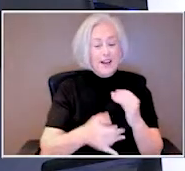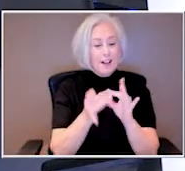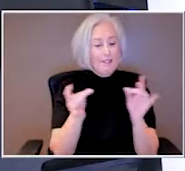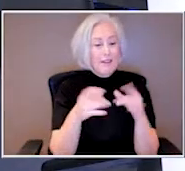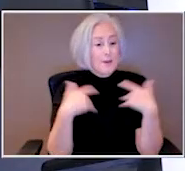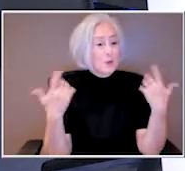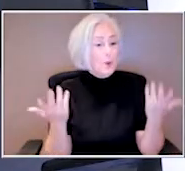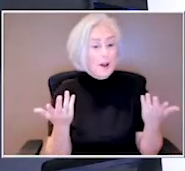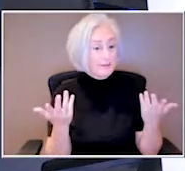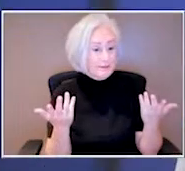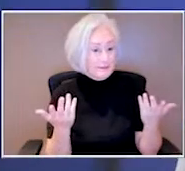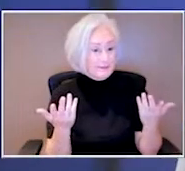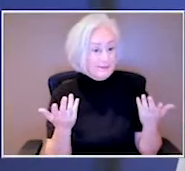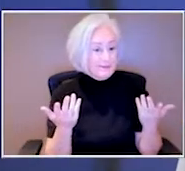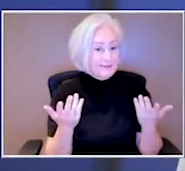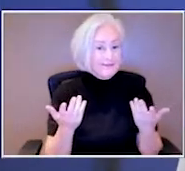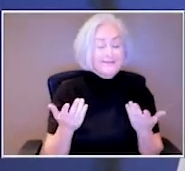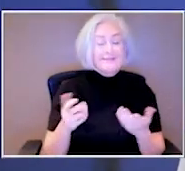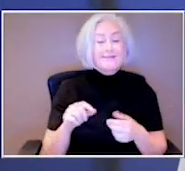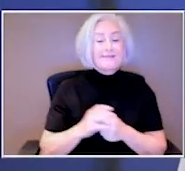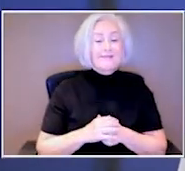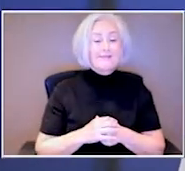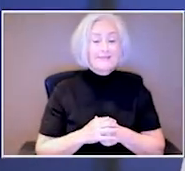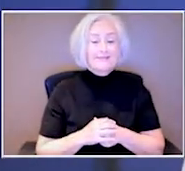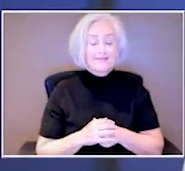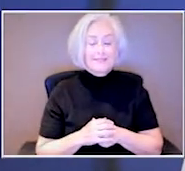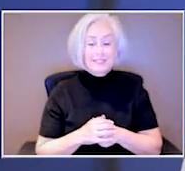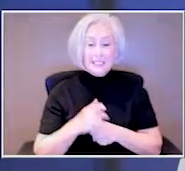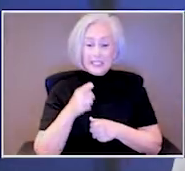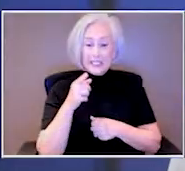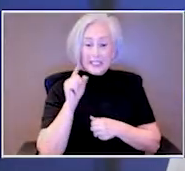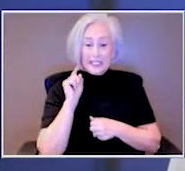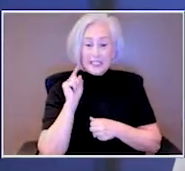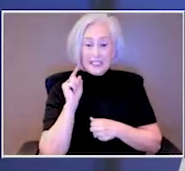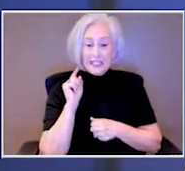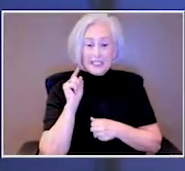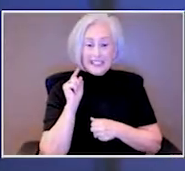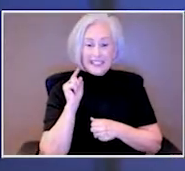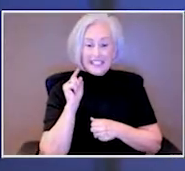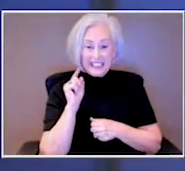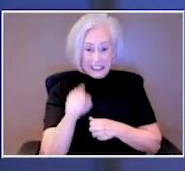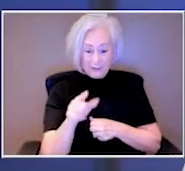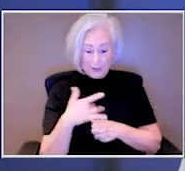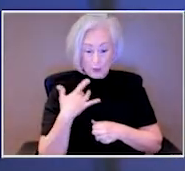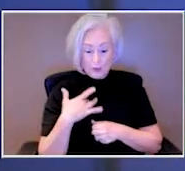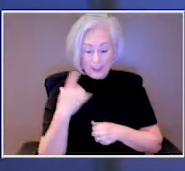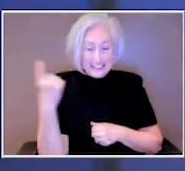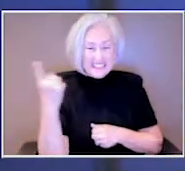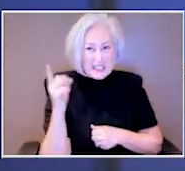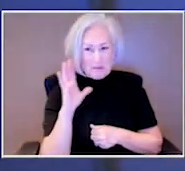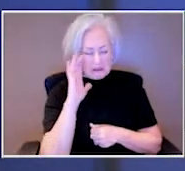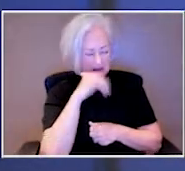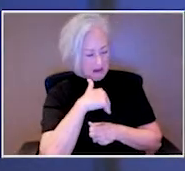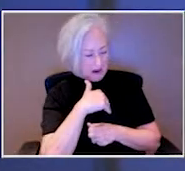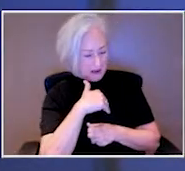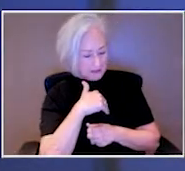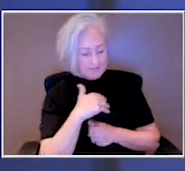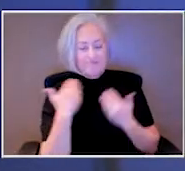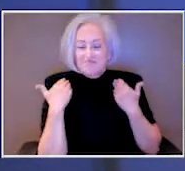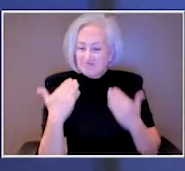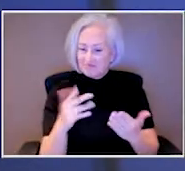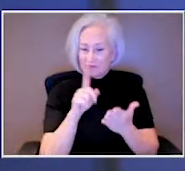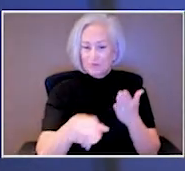I think the takeaway is just if you feel something that's different, then get it checked out, and